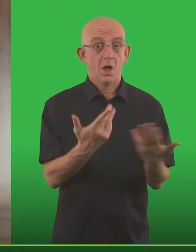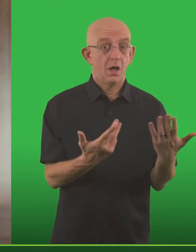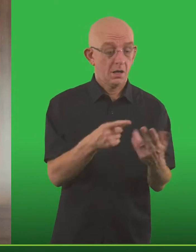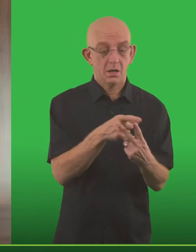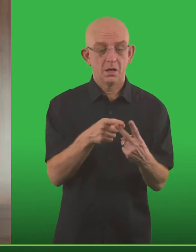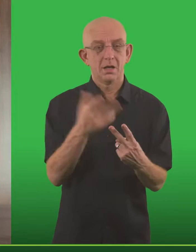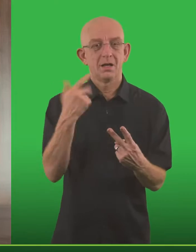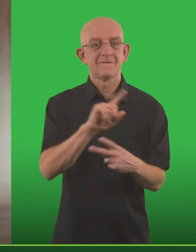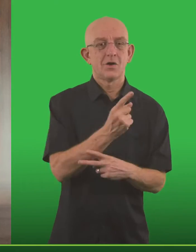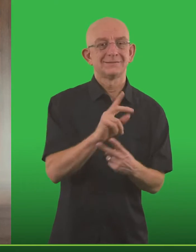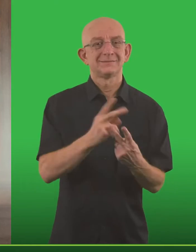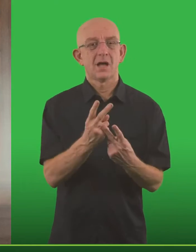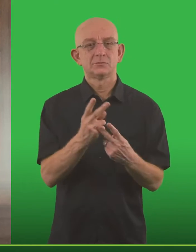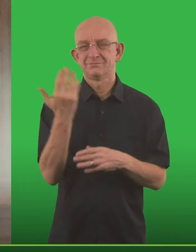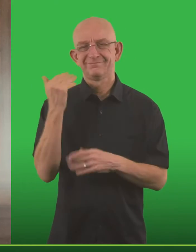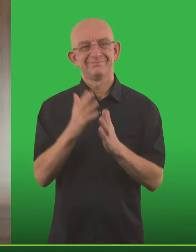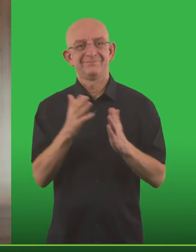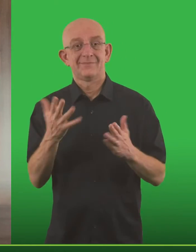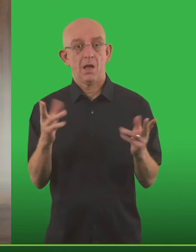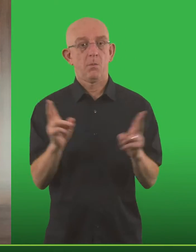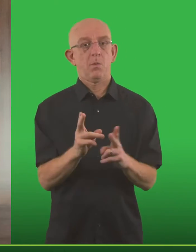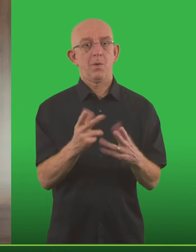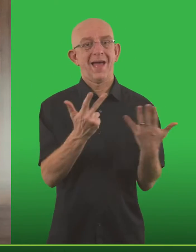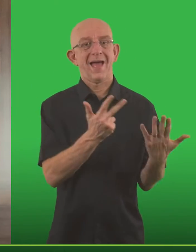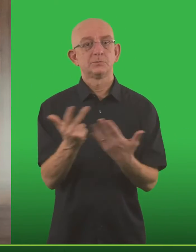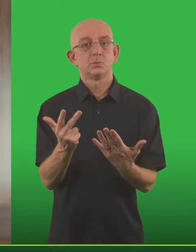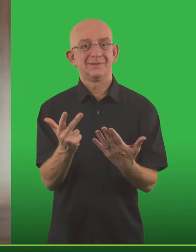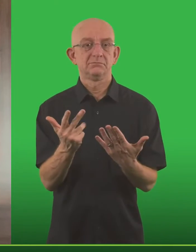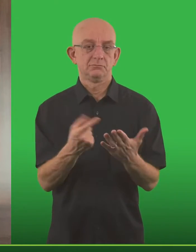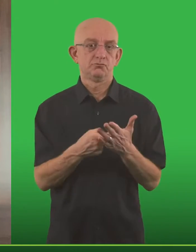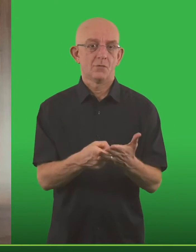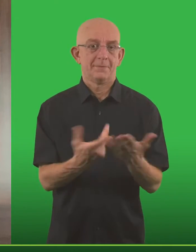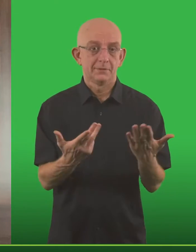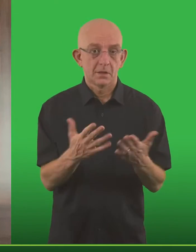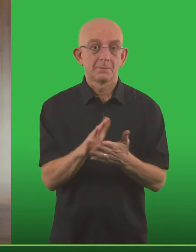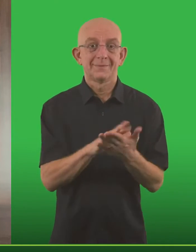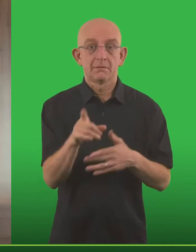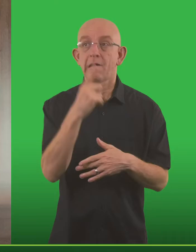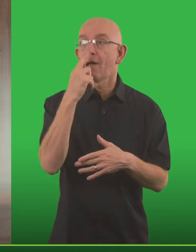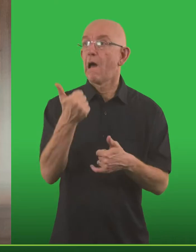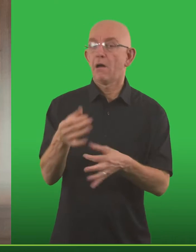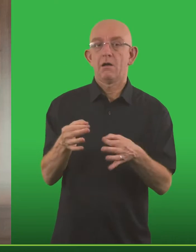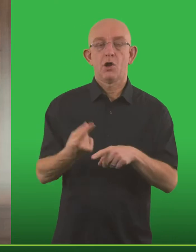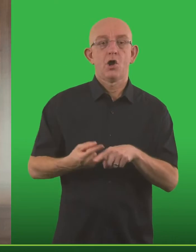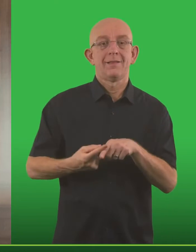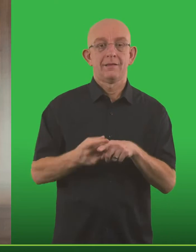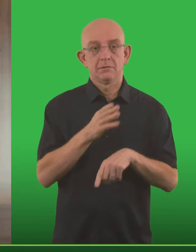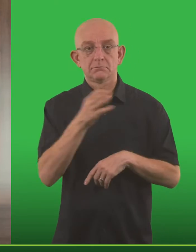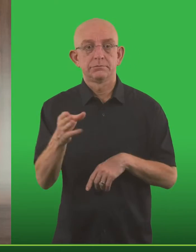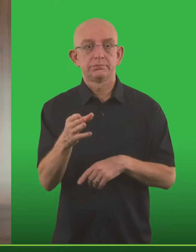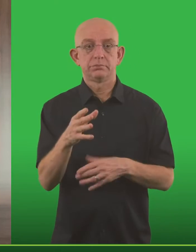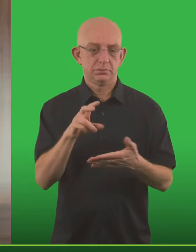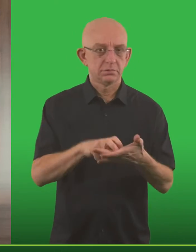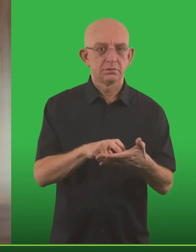gap between vaccinations has been brought forward, so it's now an 8-week recommended gap, and people can rearrange their